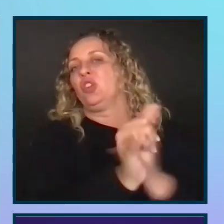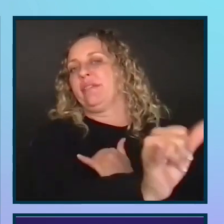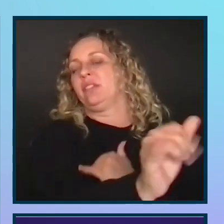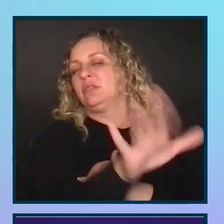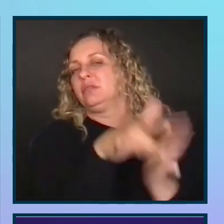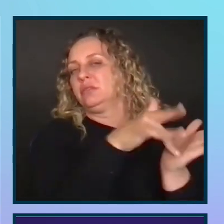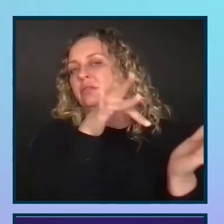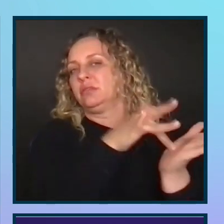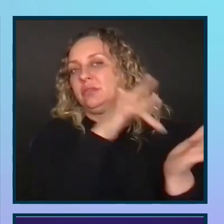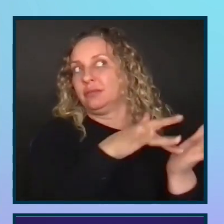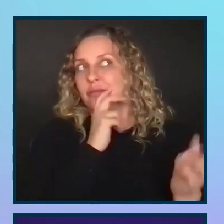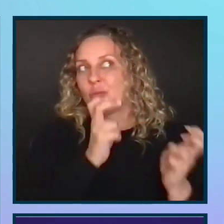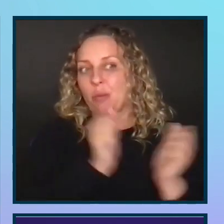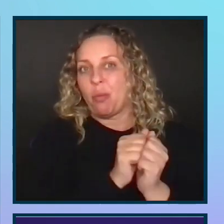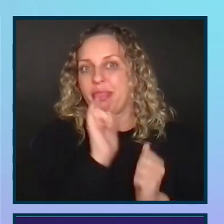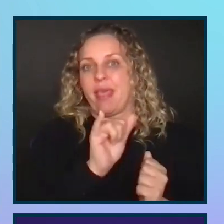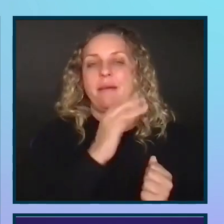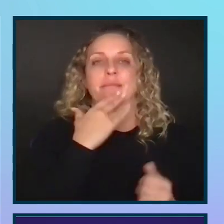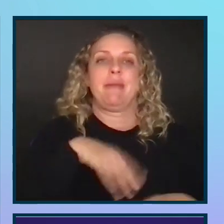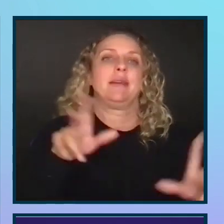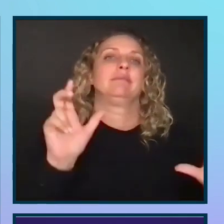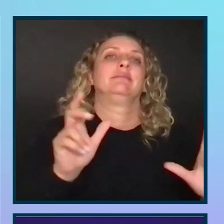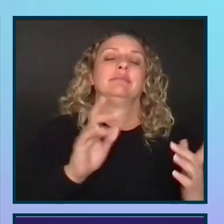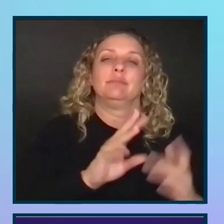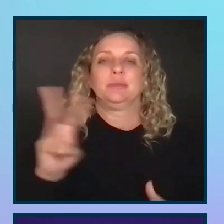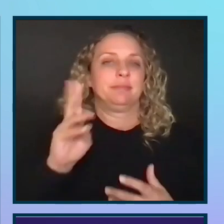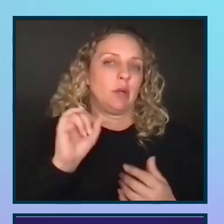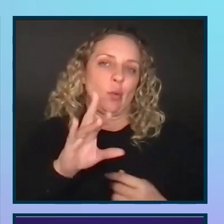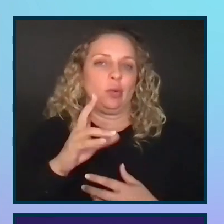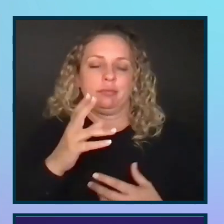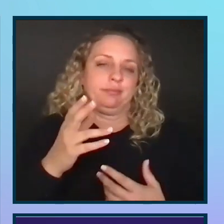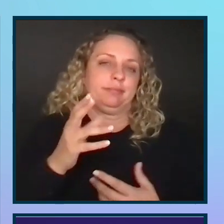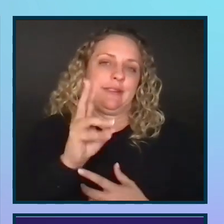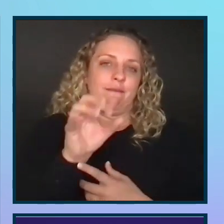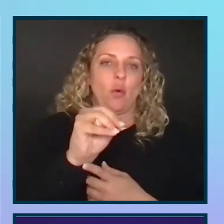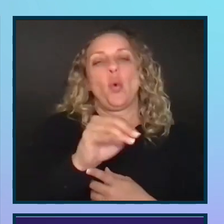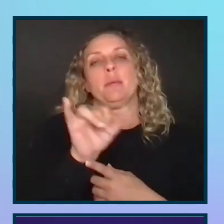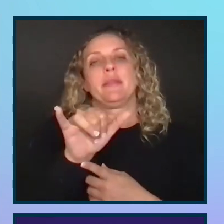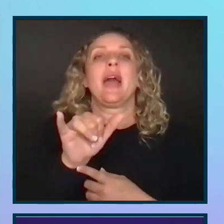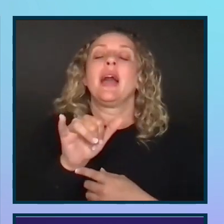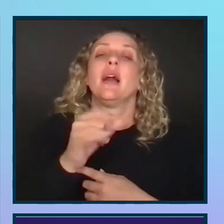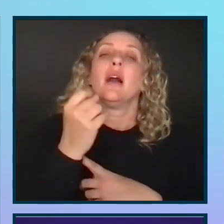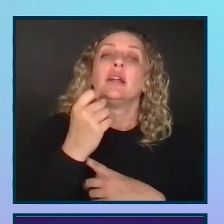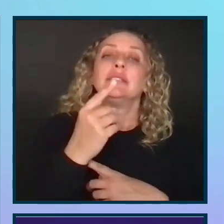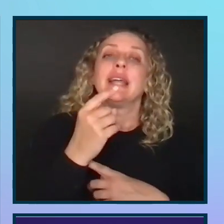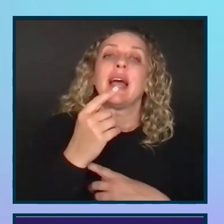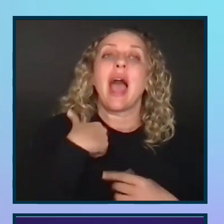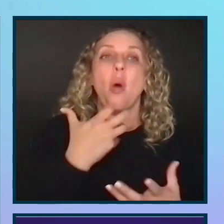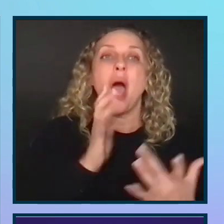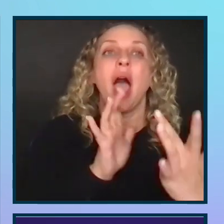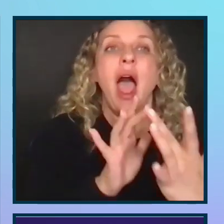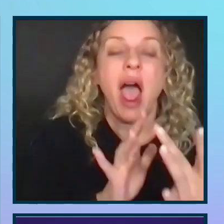with bad forms. So I saw a lot when I was doing my research. Forms stand between users and what they want. And